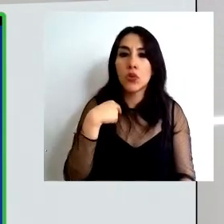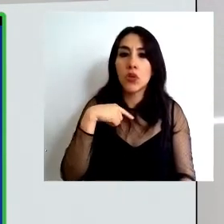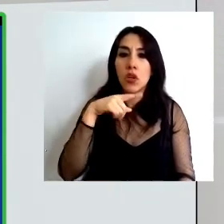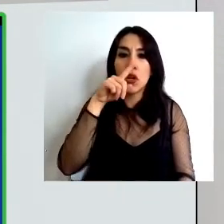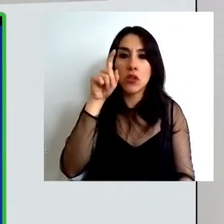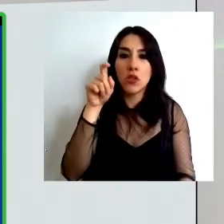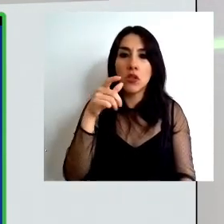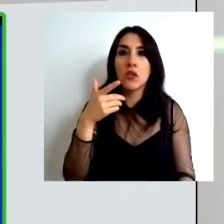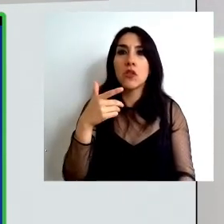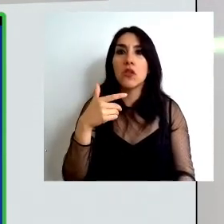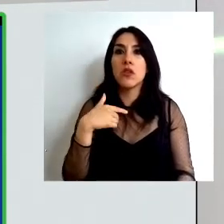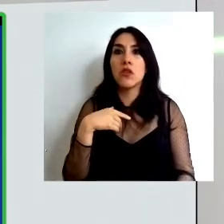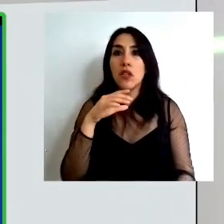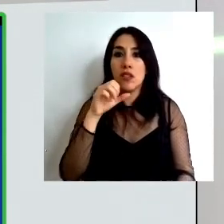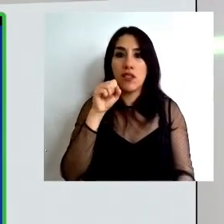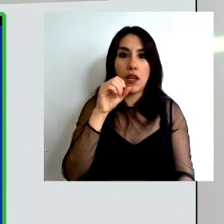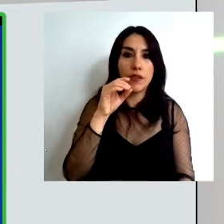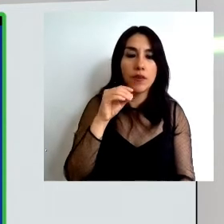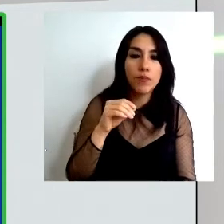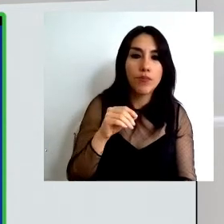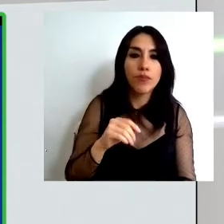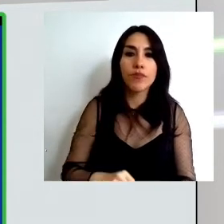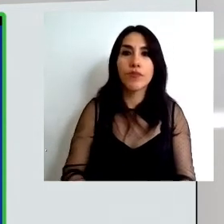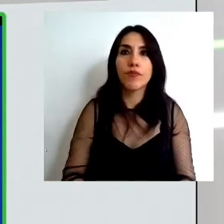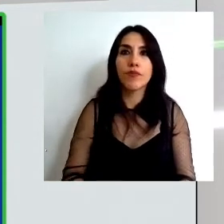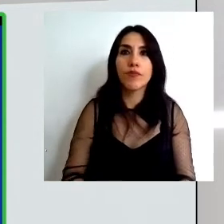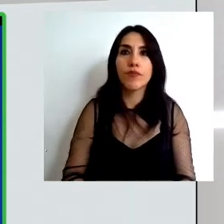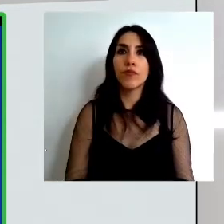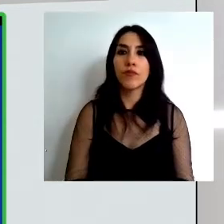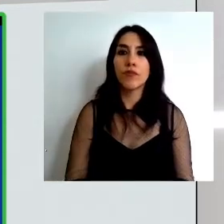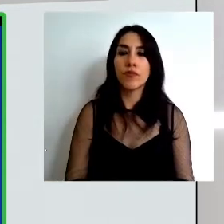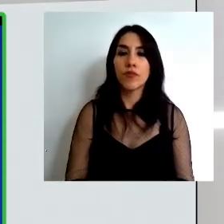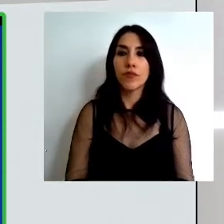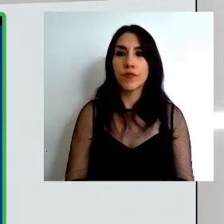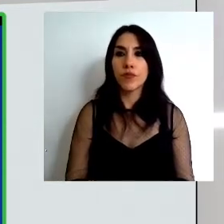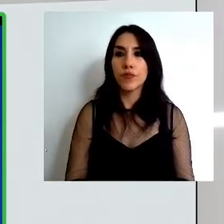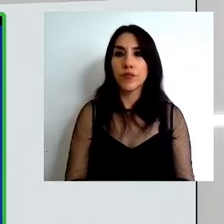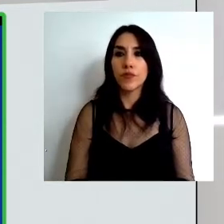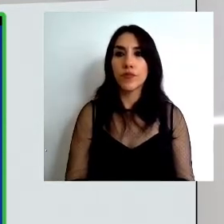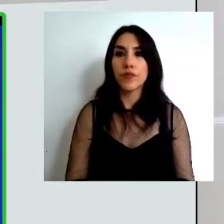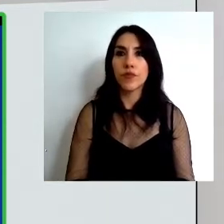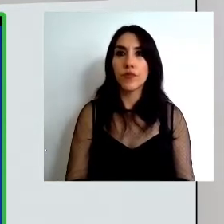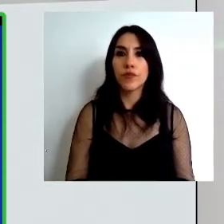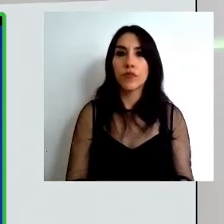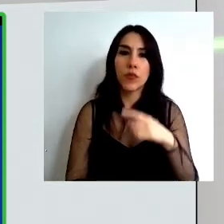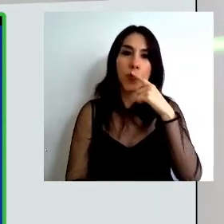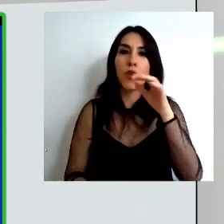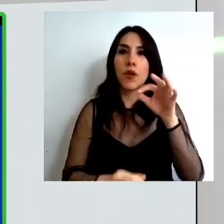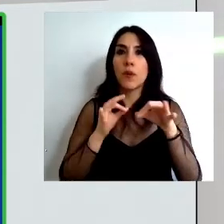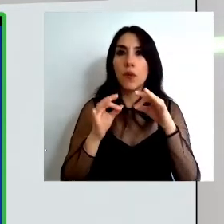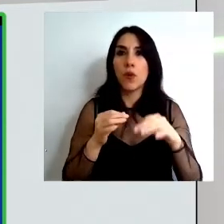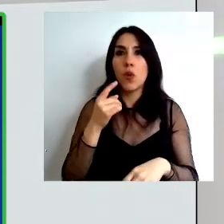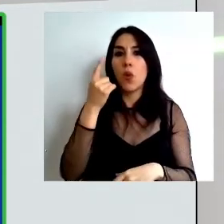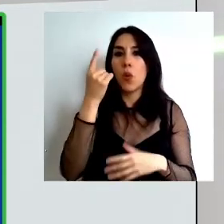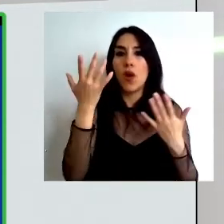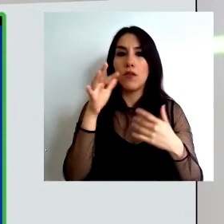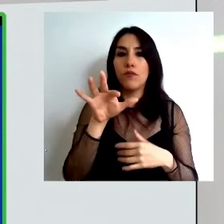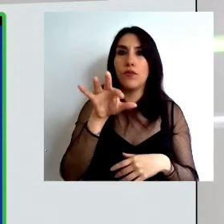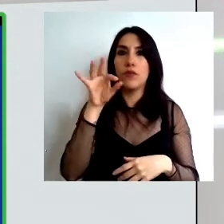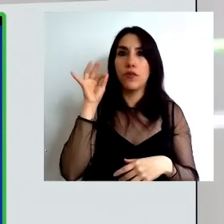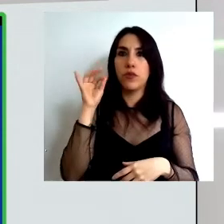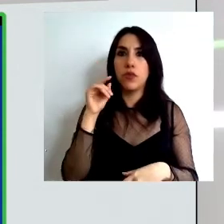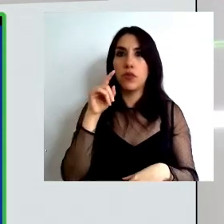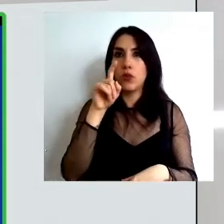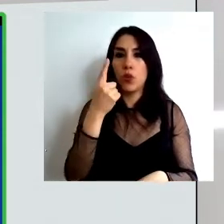successfully replicated? What indicators do you recommend to measure the successfulness of a replication? Okay.